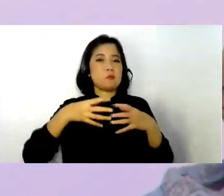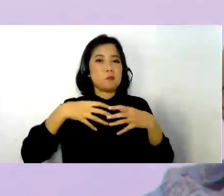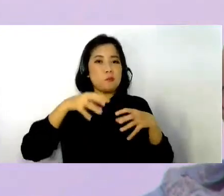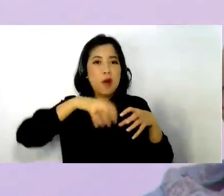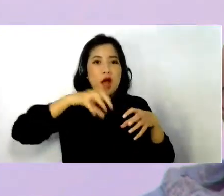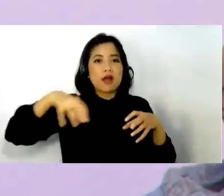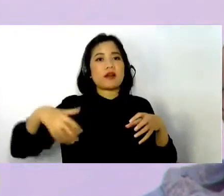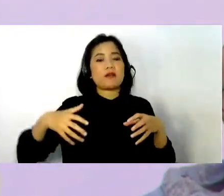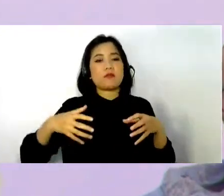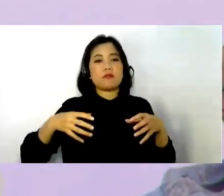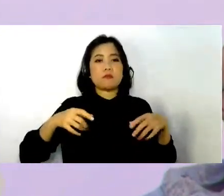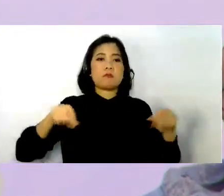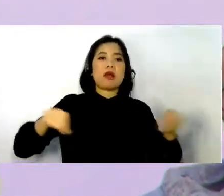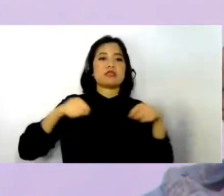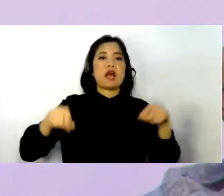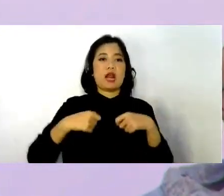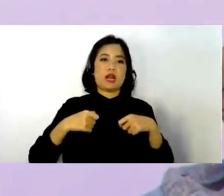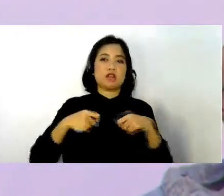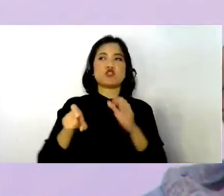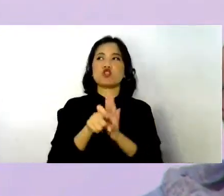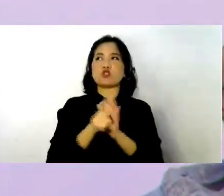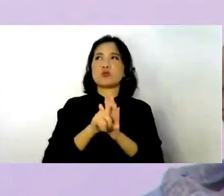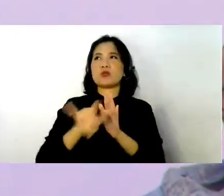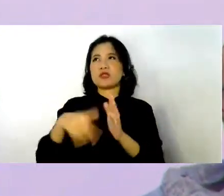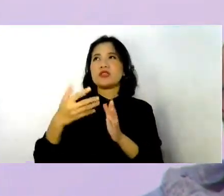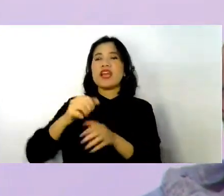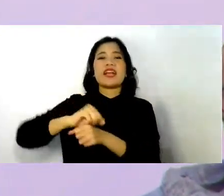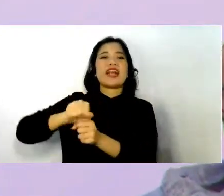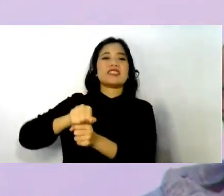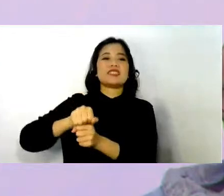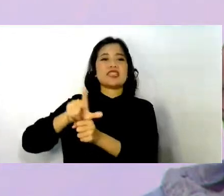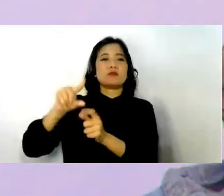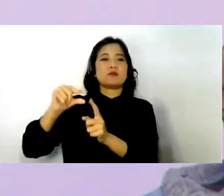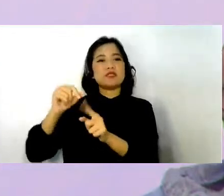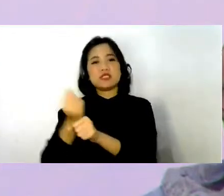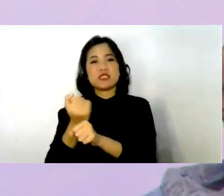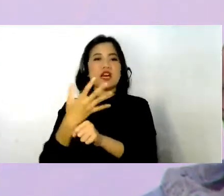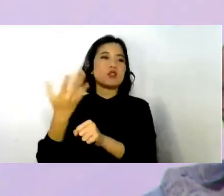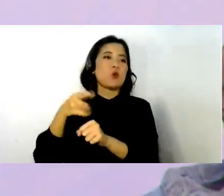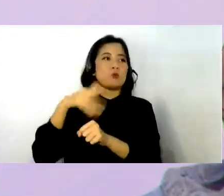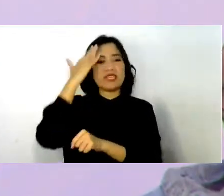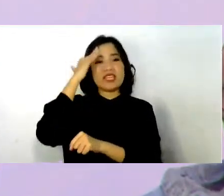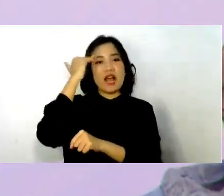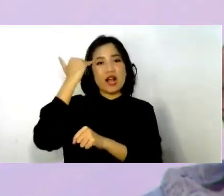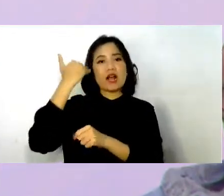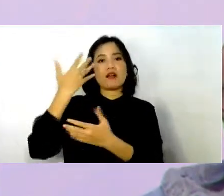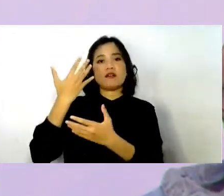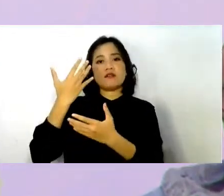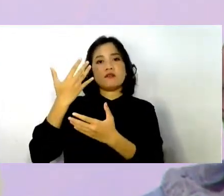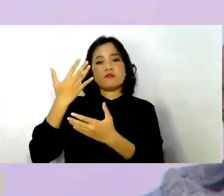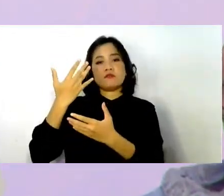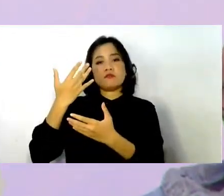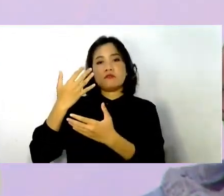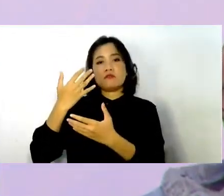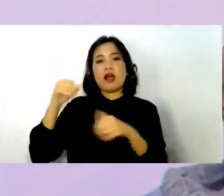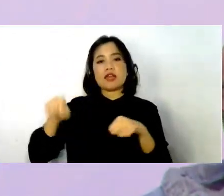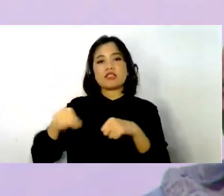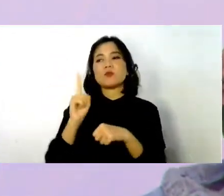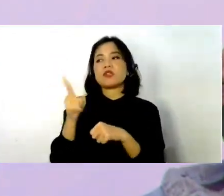are not treated properly, then for the whole life, you have to live with the